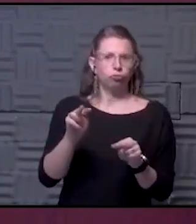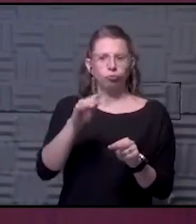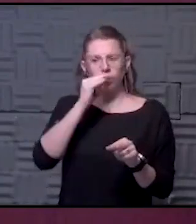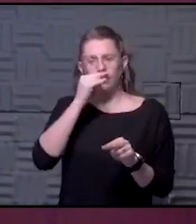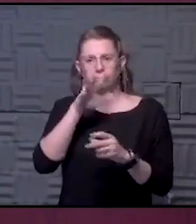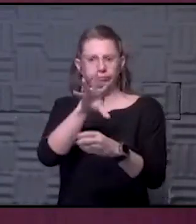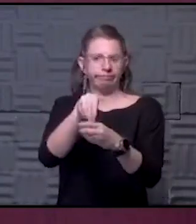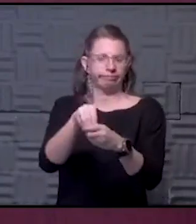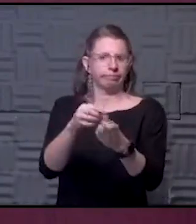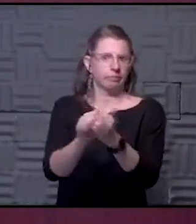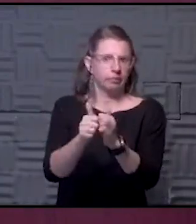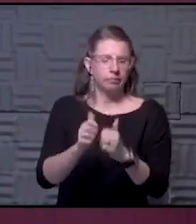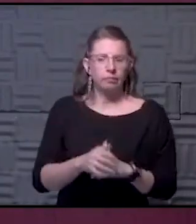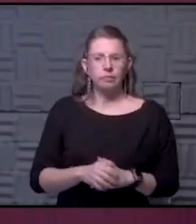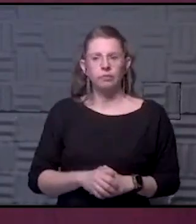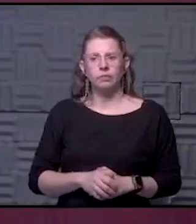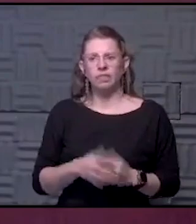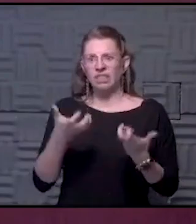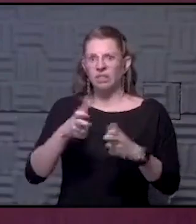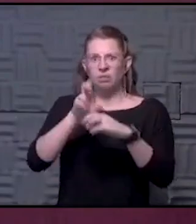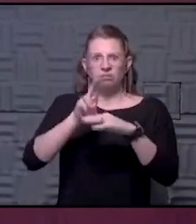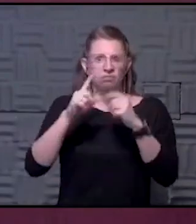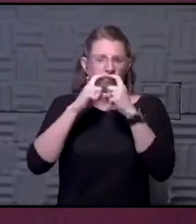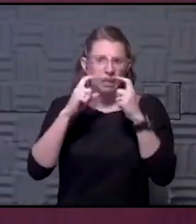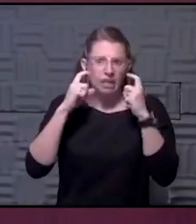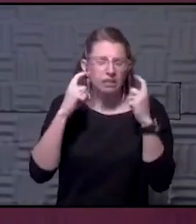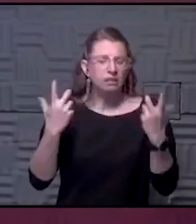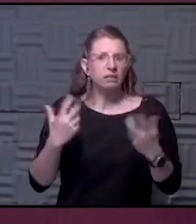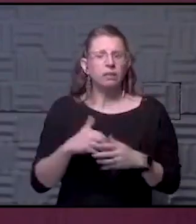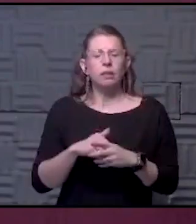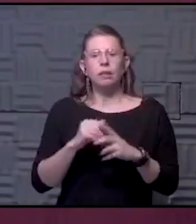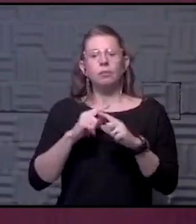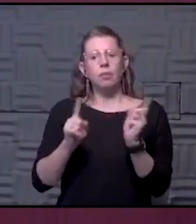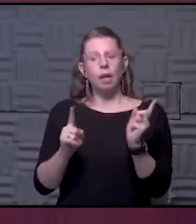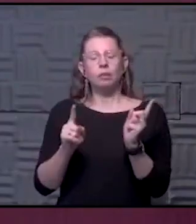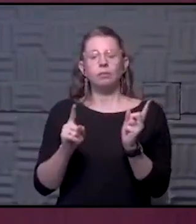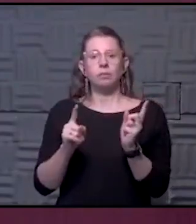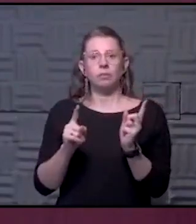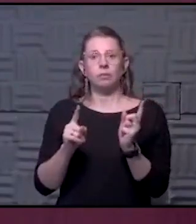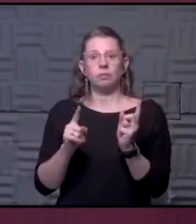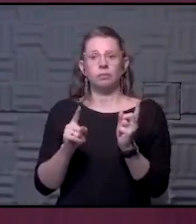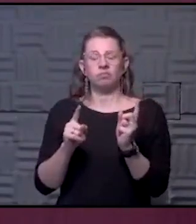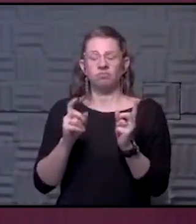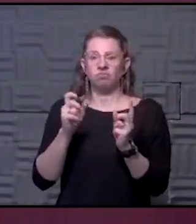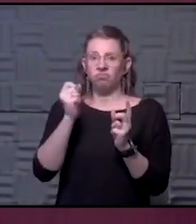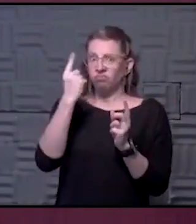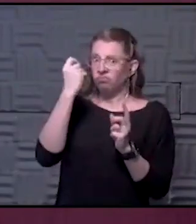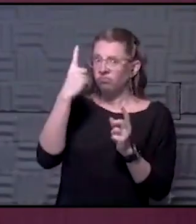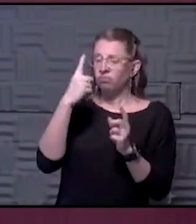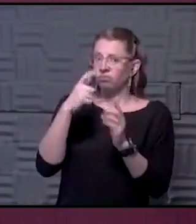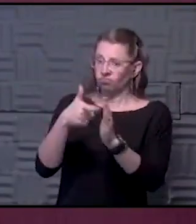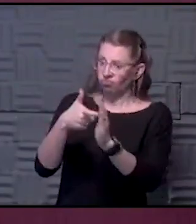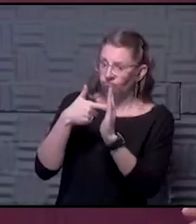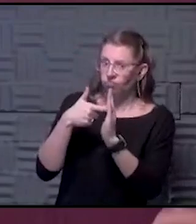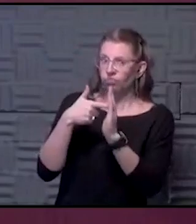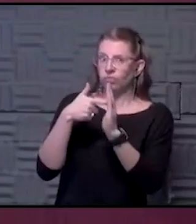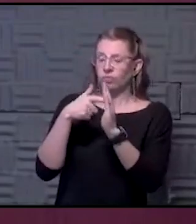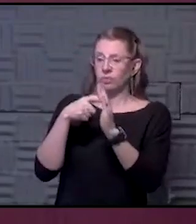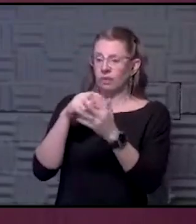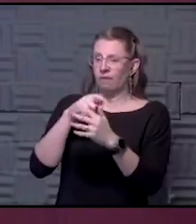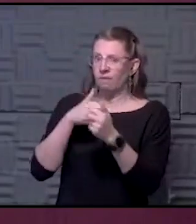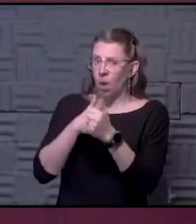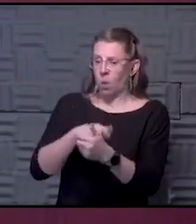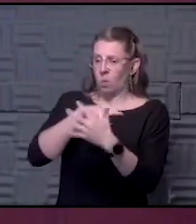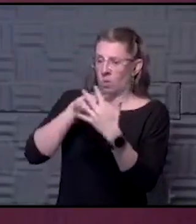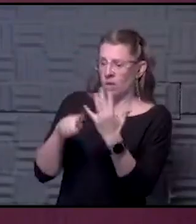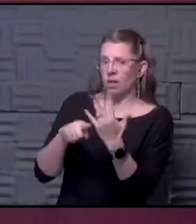kids play. They didn't want to wear masks and so forth, but as long as we kept the pressure on that this is what we have to do in order to